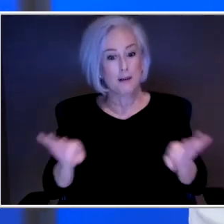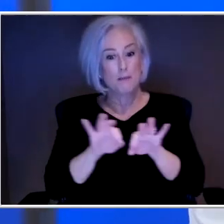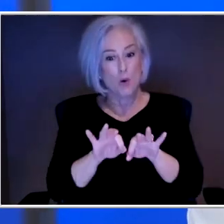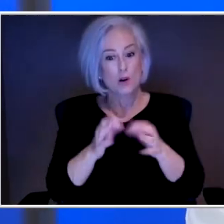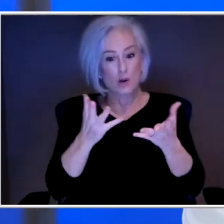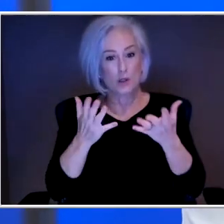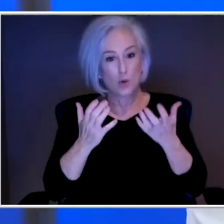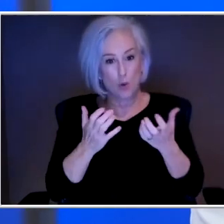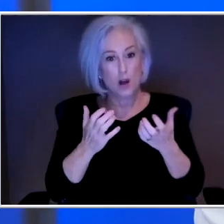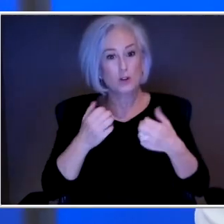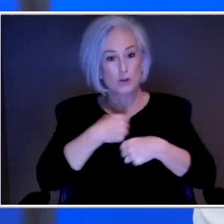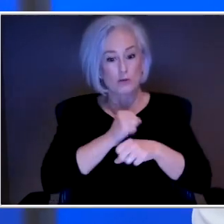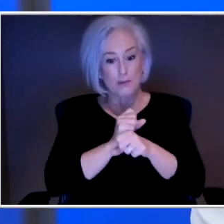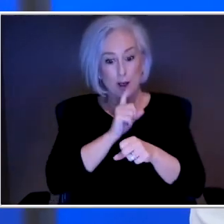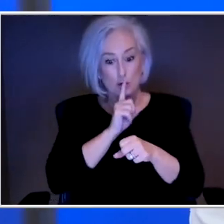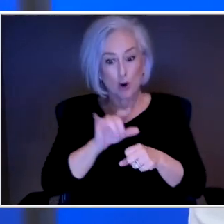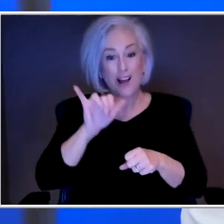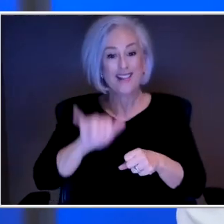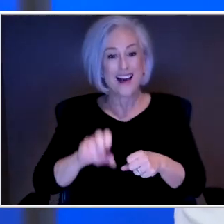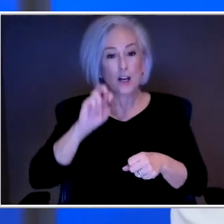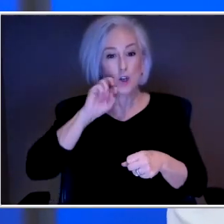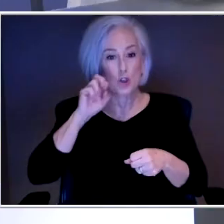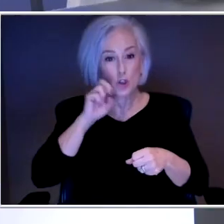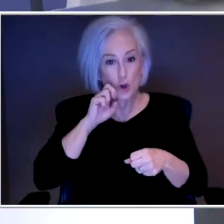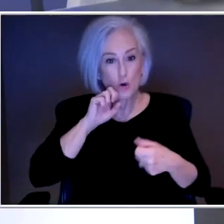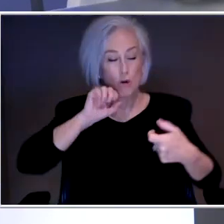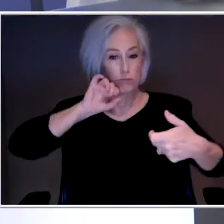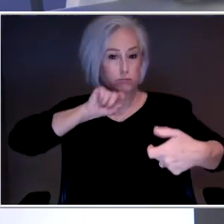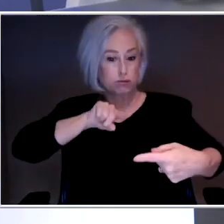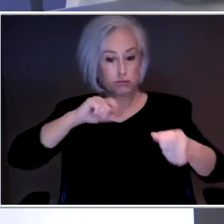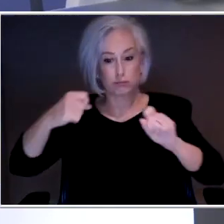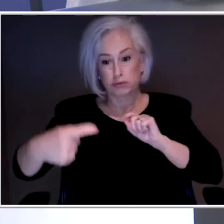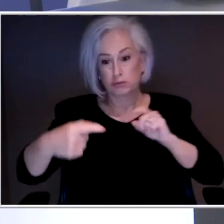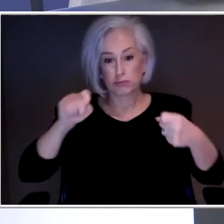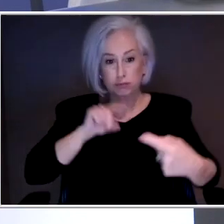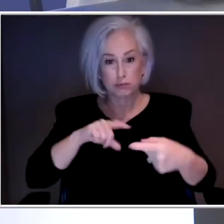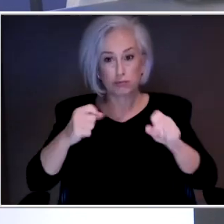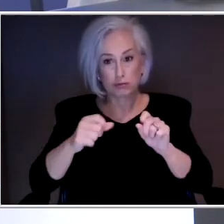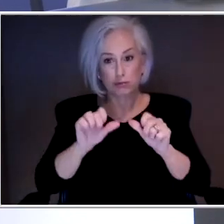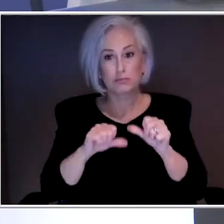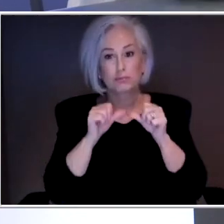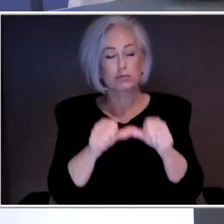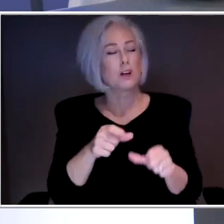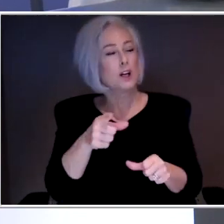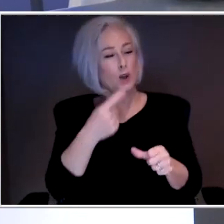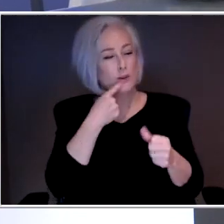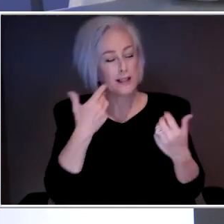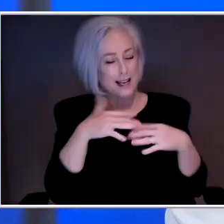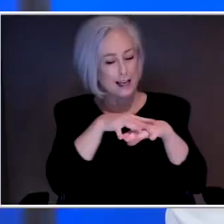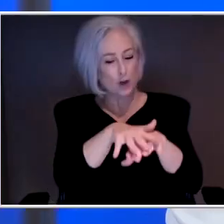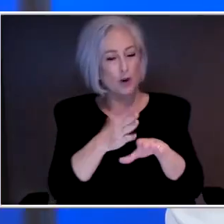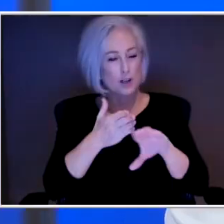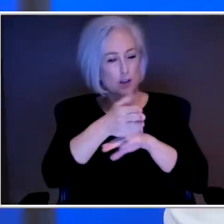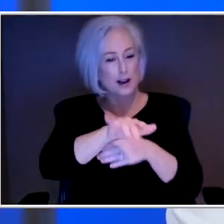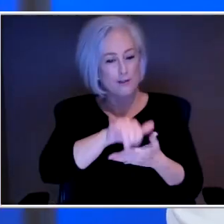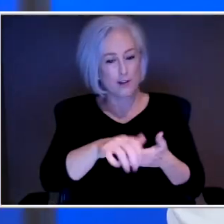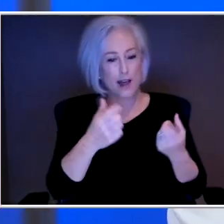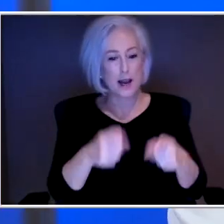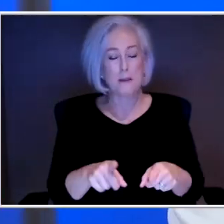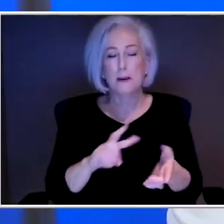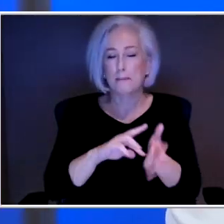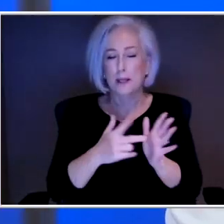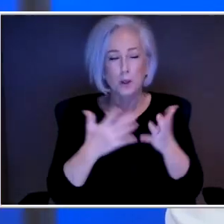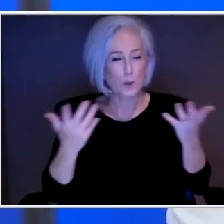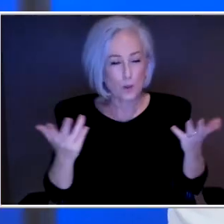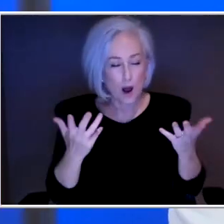instantiate those neural pathways over your previous neural pathways. What is it? What do you mean by an integration afterwards? Yeah, so that's where we take